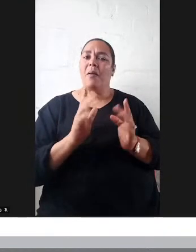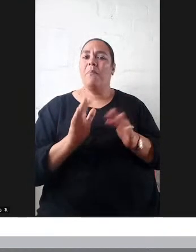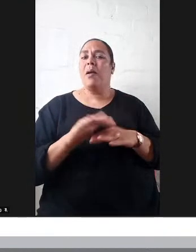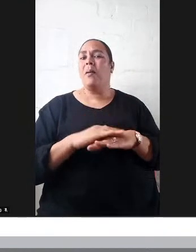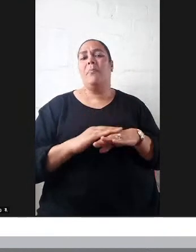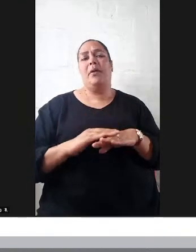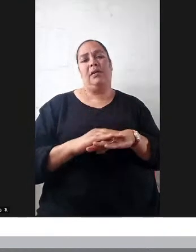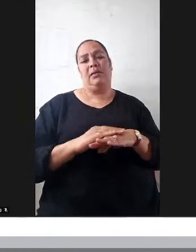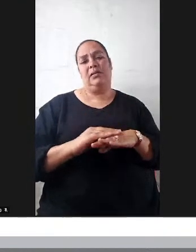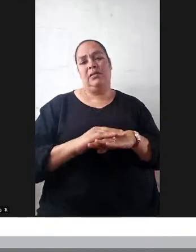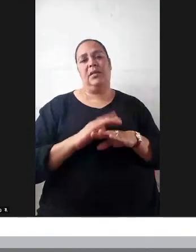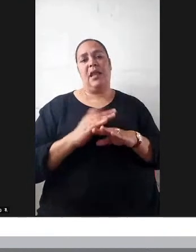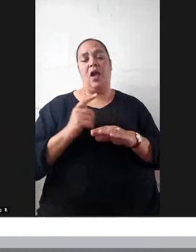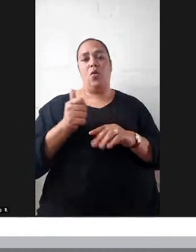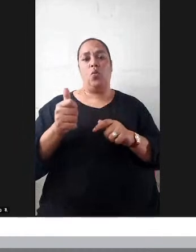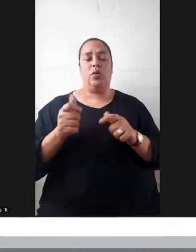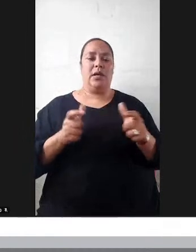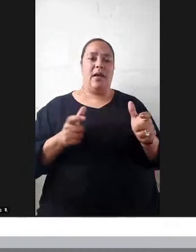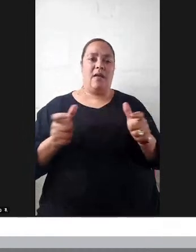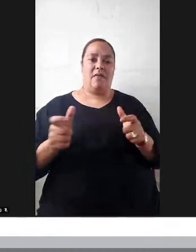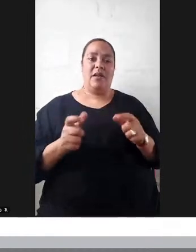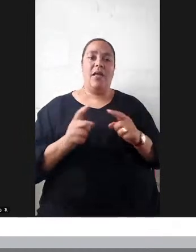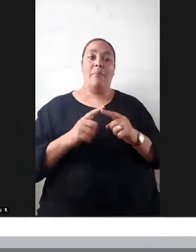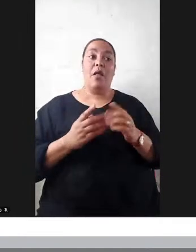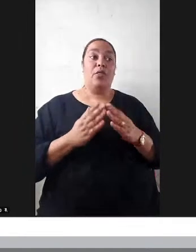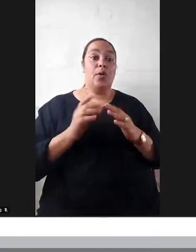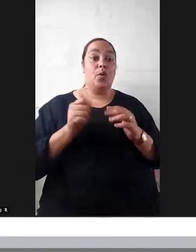good governance, but good governance